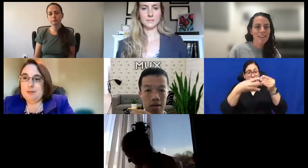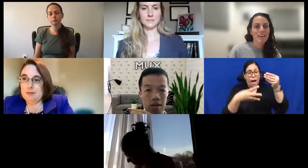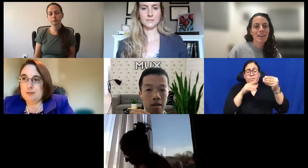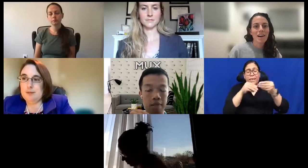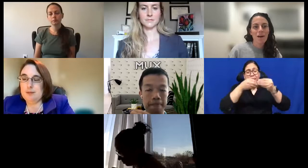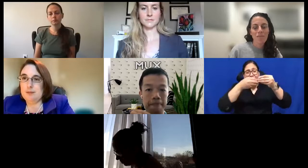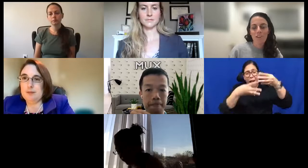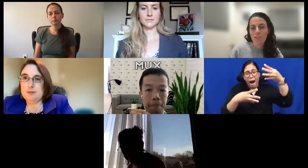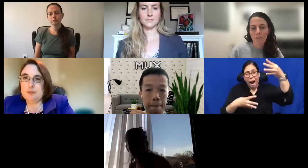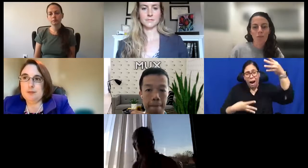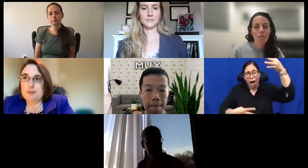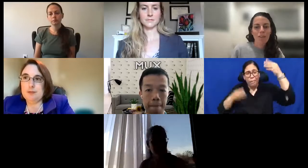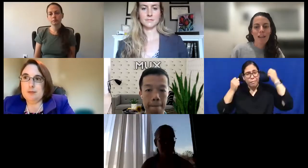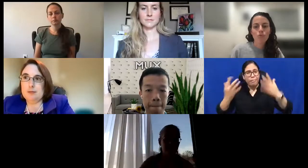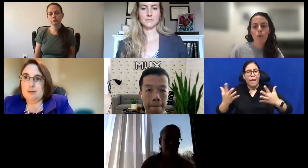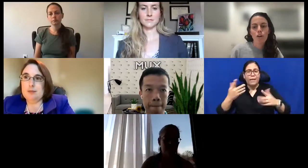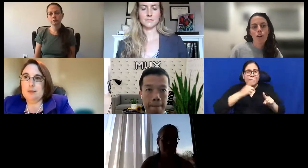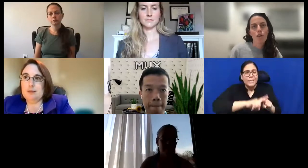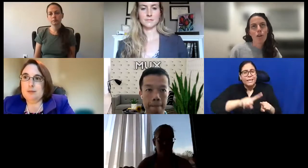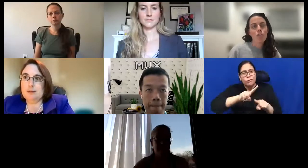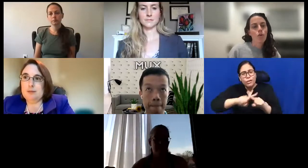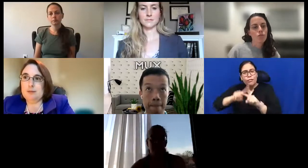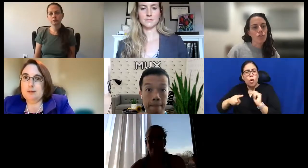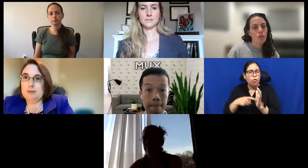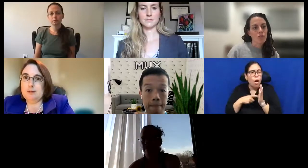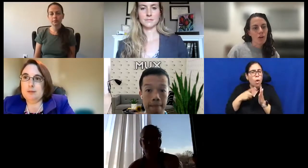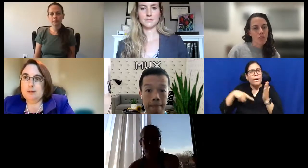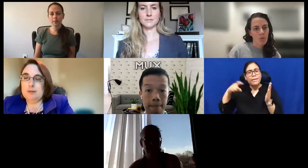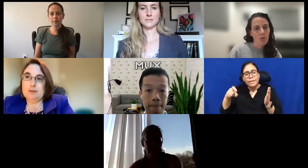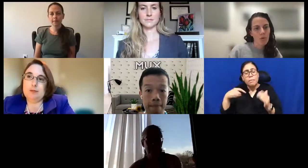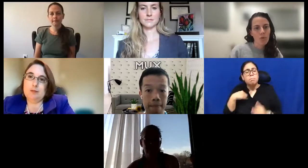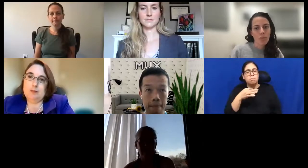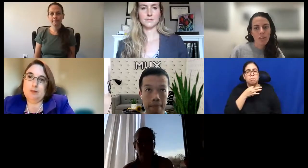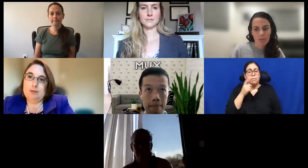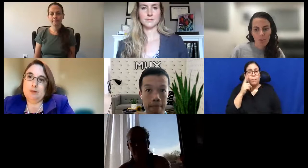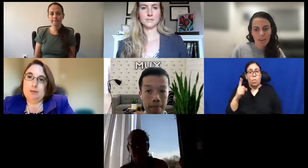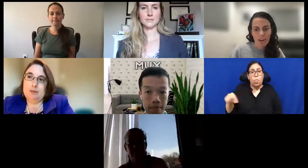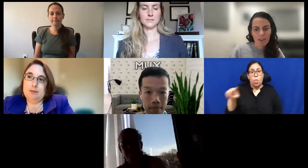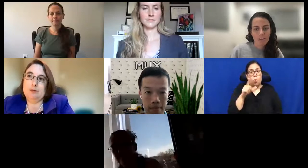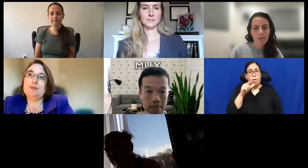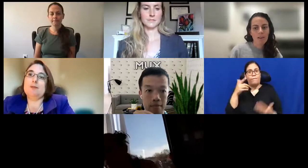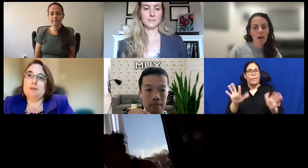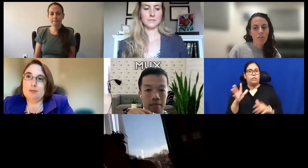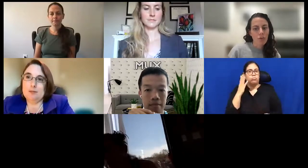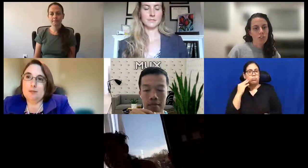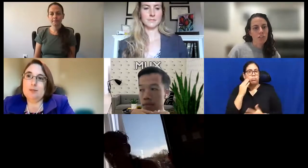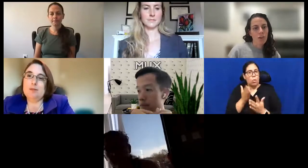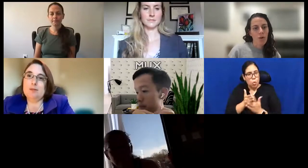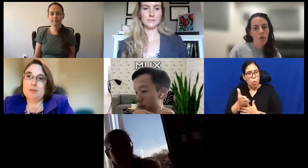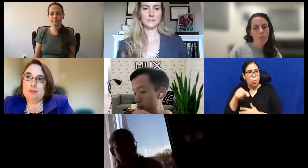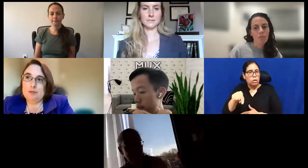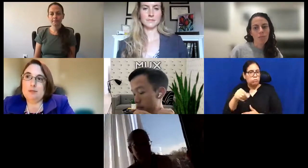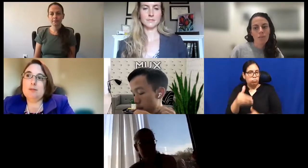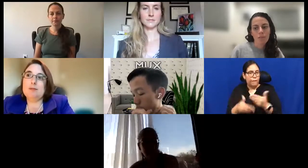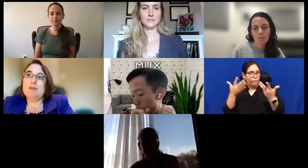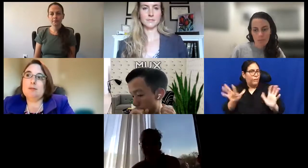different, and there are different requirements. I just wonder, for those of you that have gone through this process of purchasing a